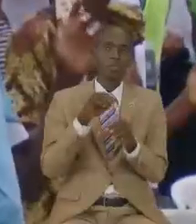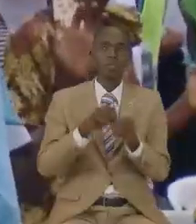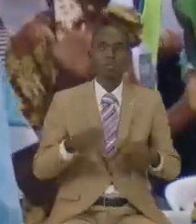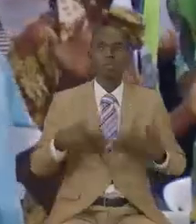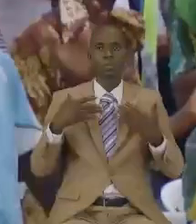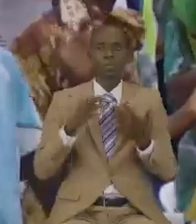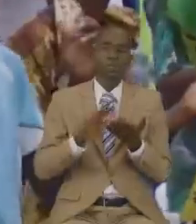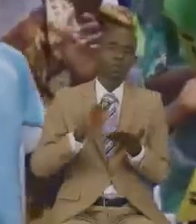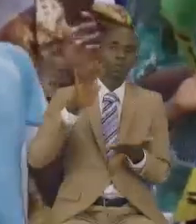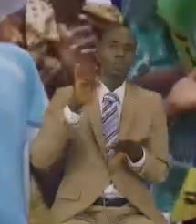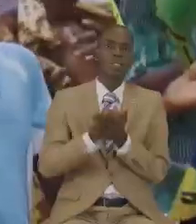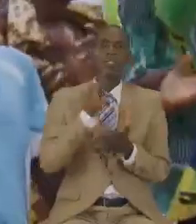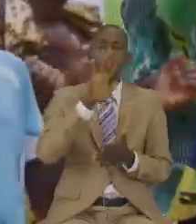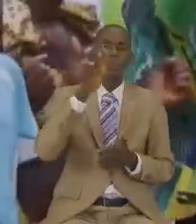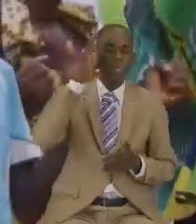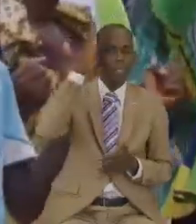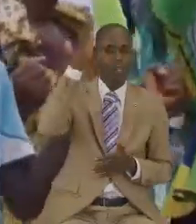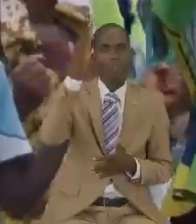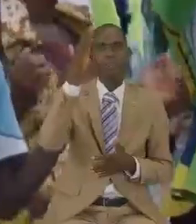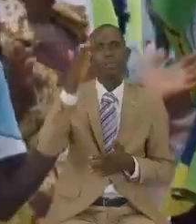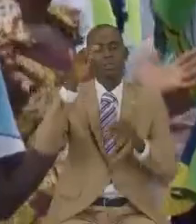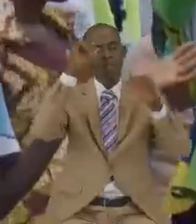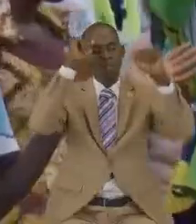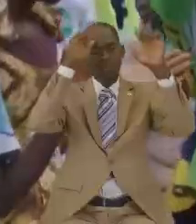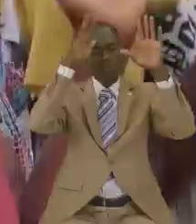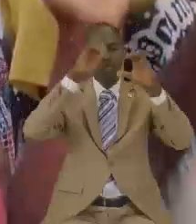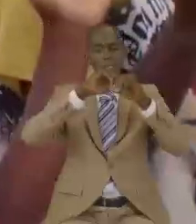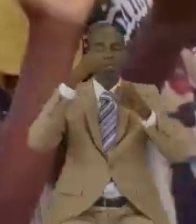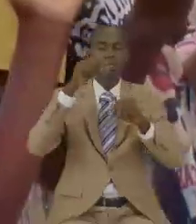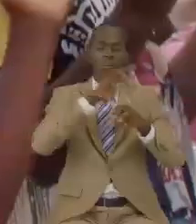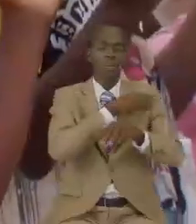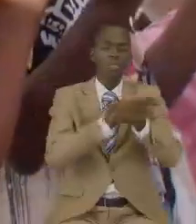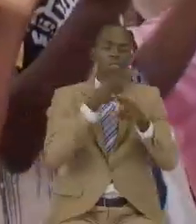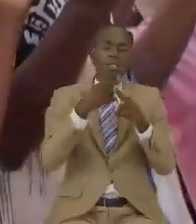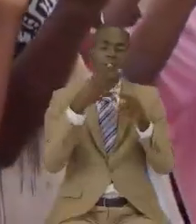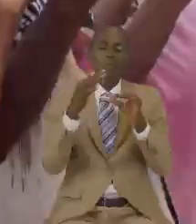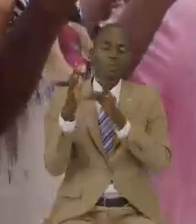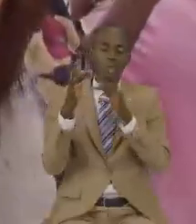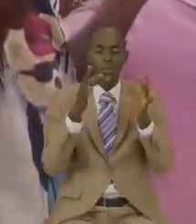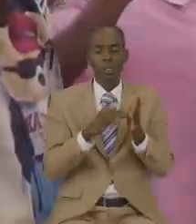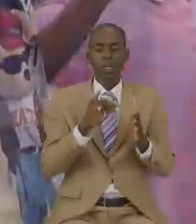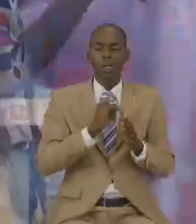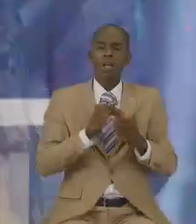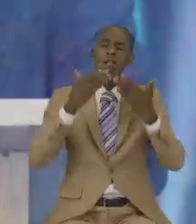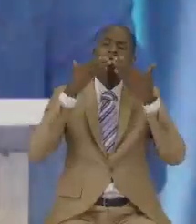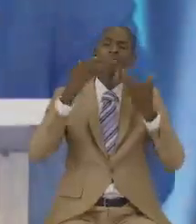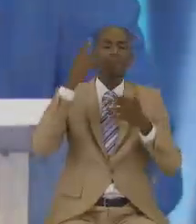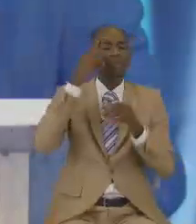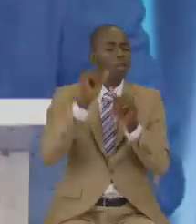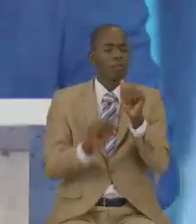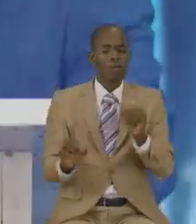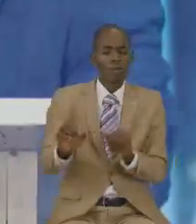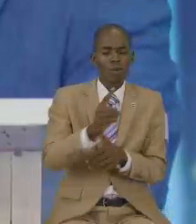Glory, that's your destiny. Father, in the mighty name of Jesus, I thank you for everyone